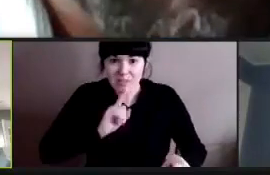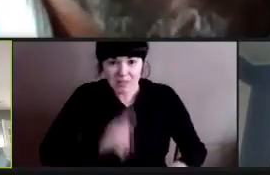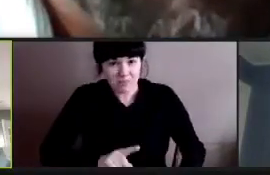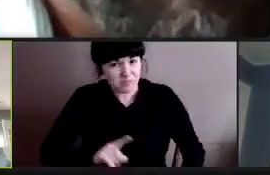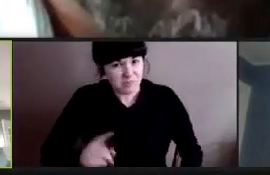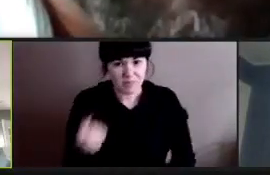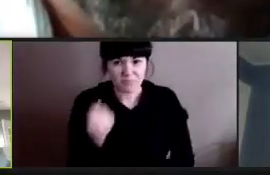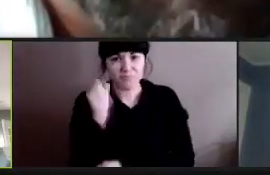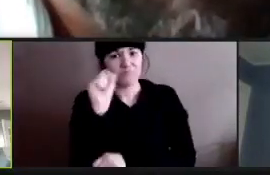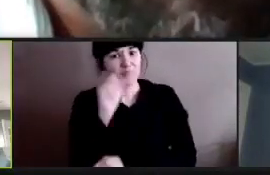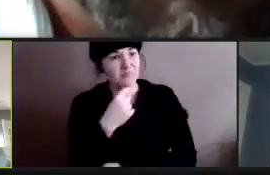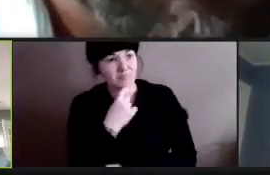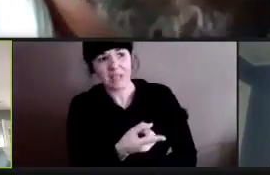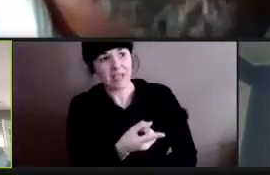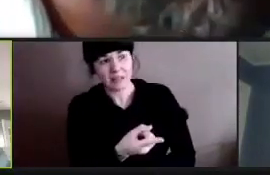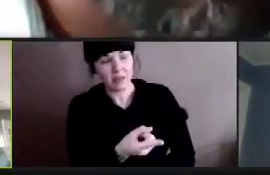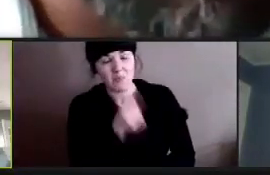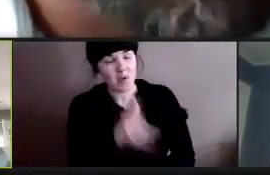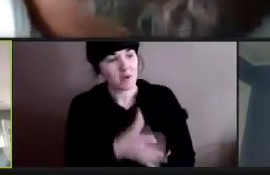have a job.